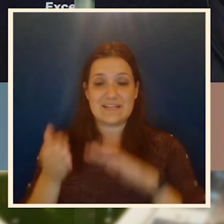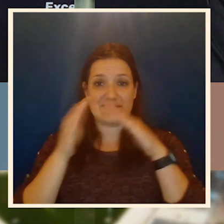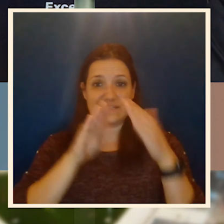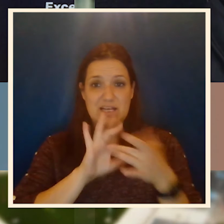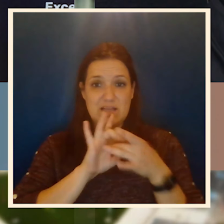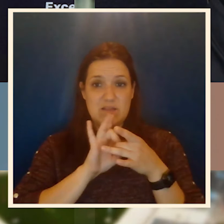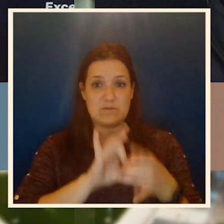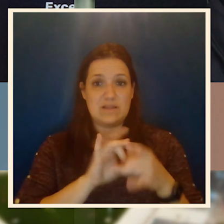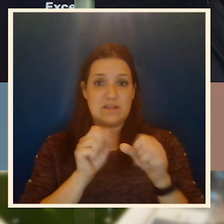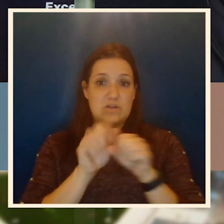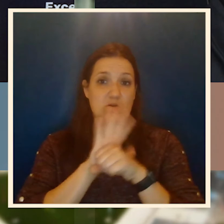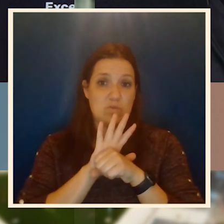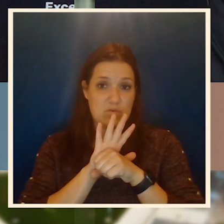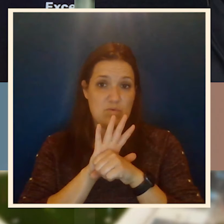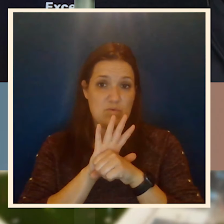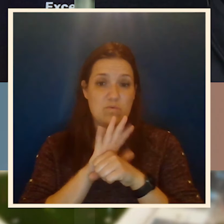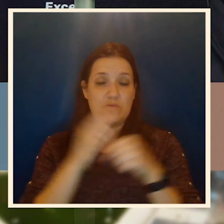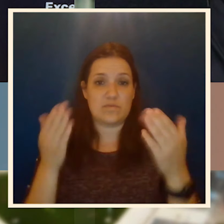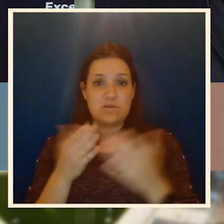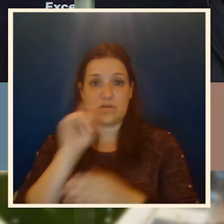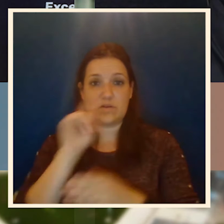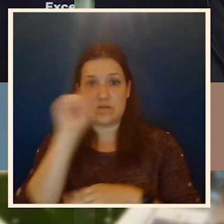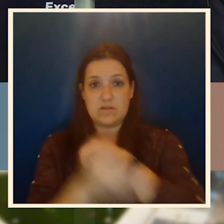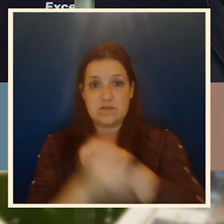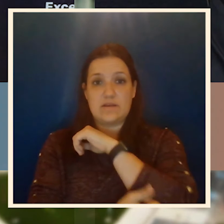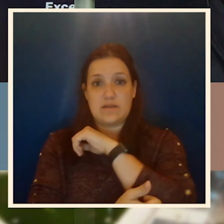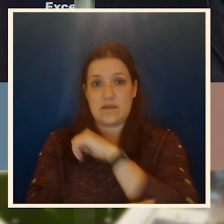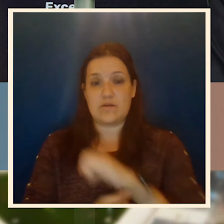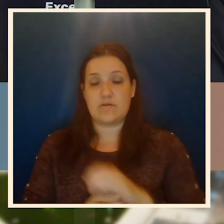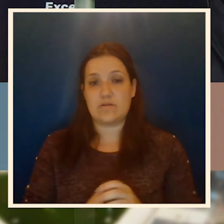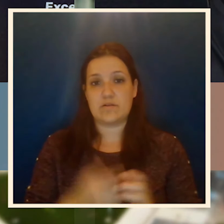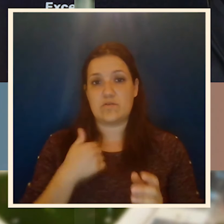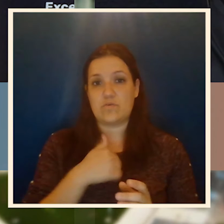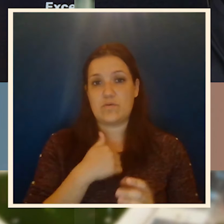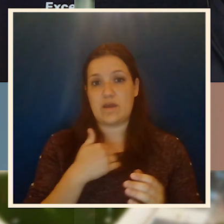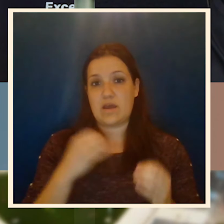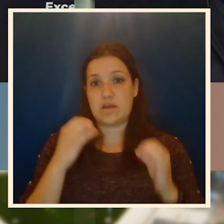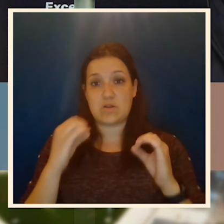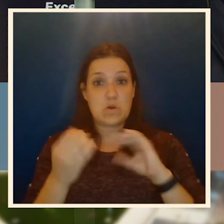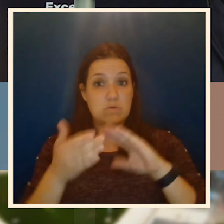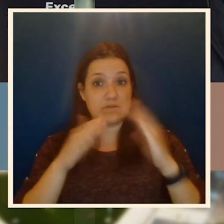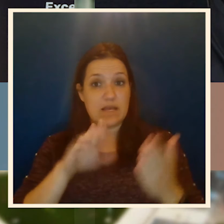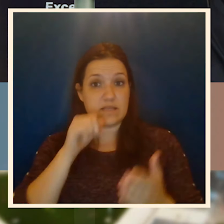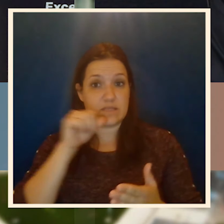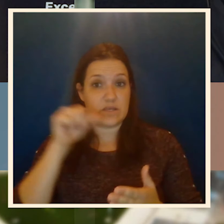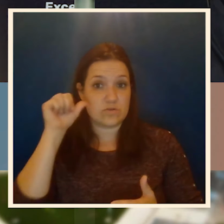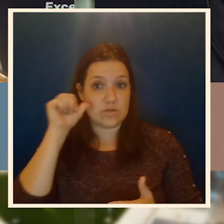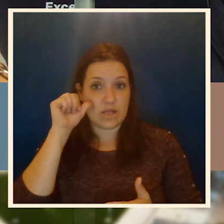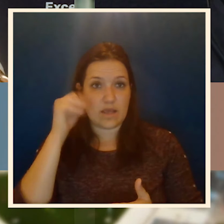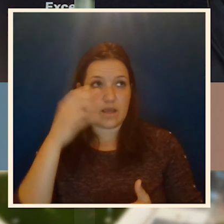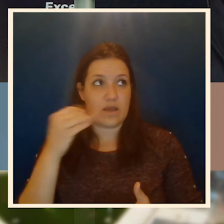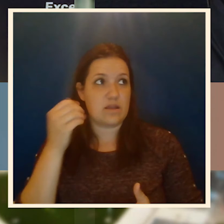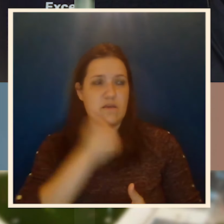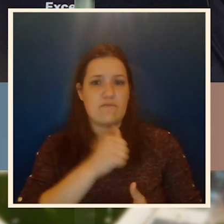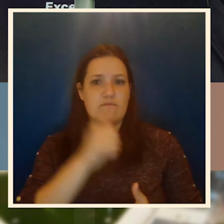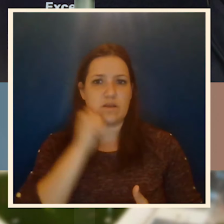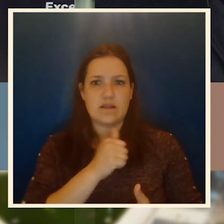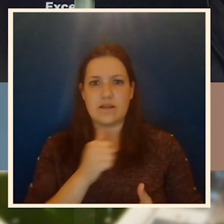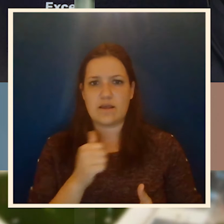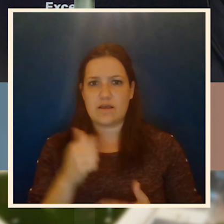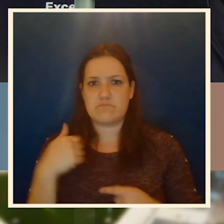positive. Unfortunately, we have had 849 deaths, COVID-related, in Tulare County since the